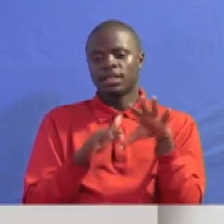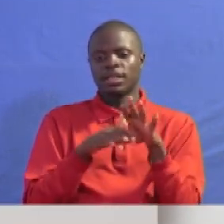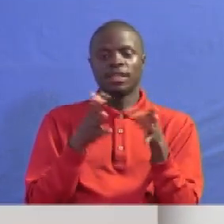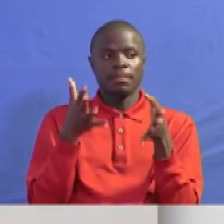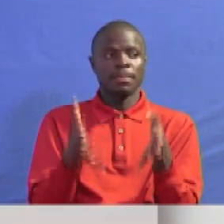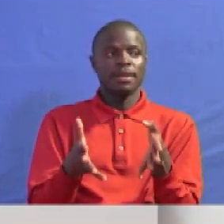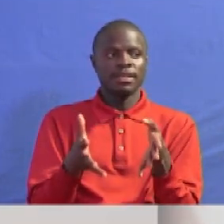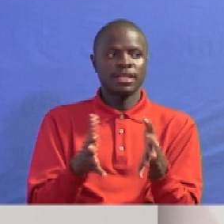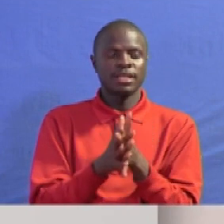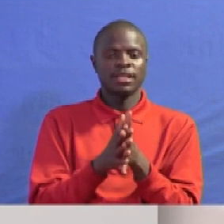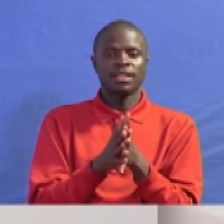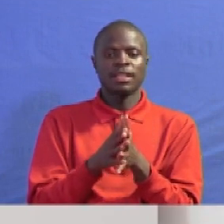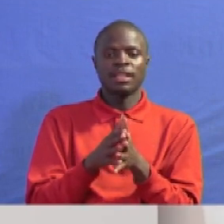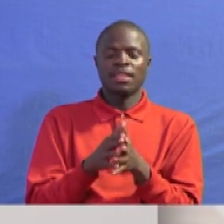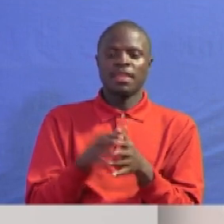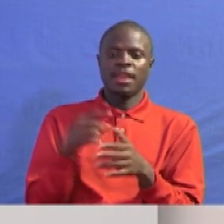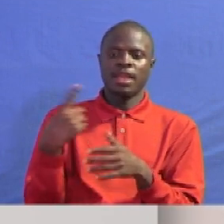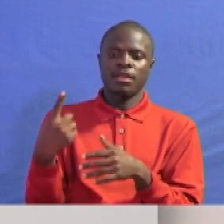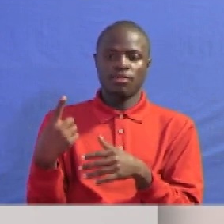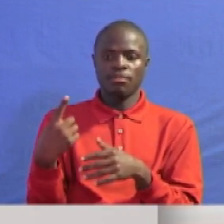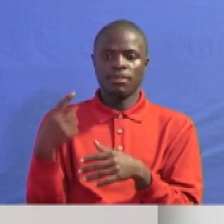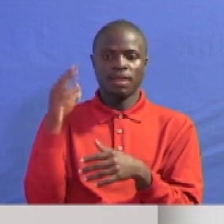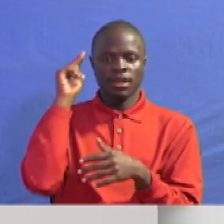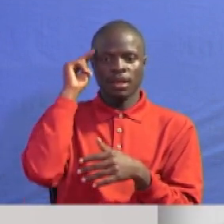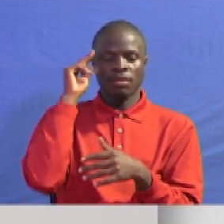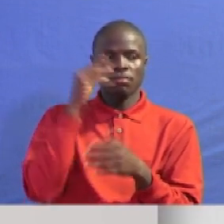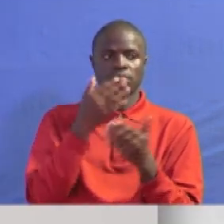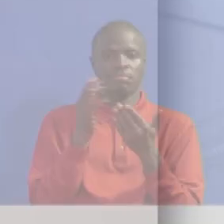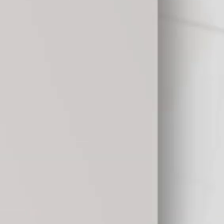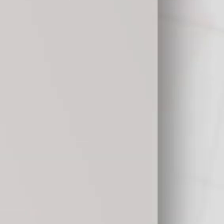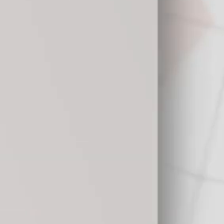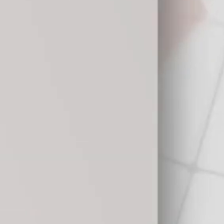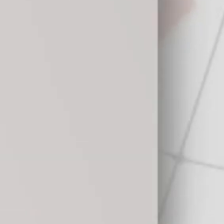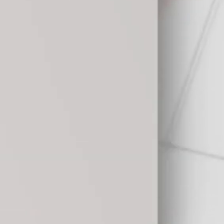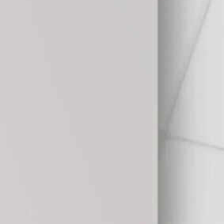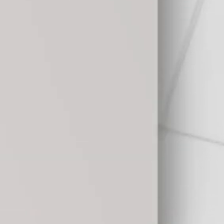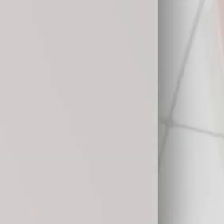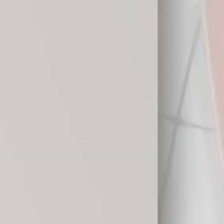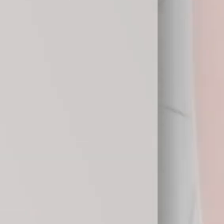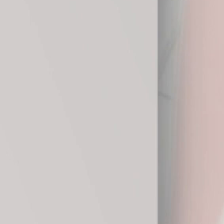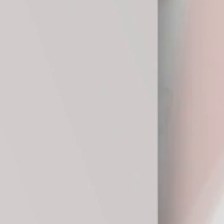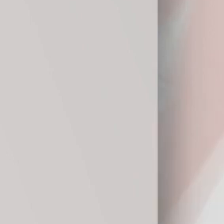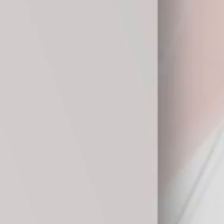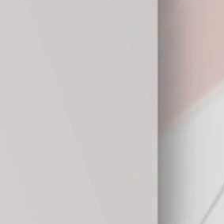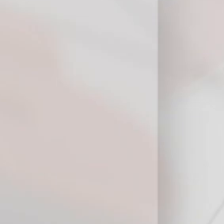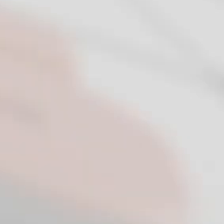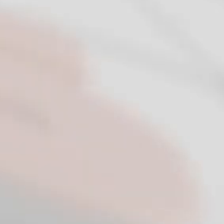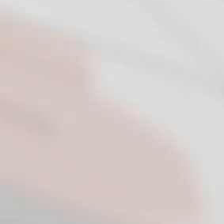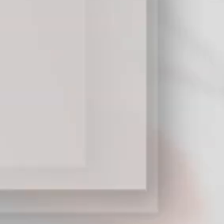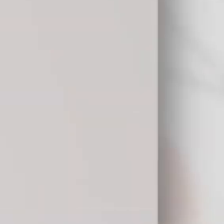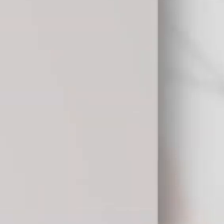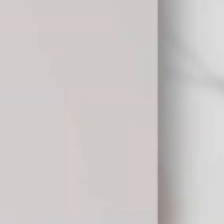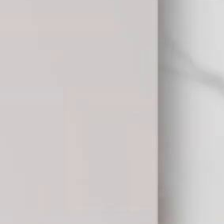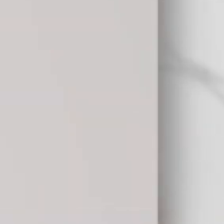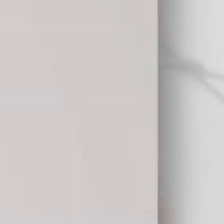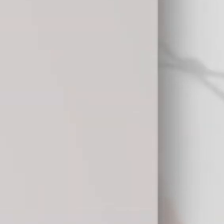current formula, counties Nairobi, Nakuru, Kakamega, Kiambu, and Turkana gets the lion's share,